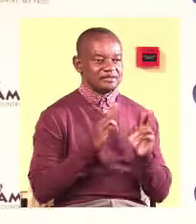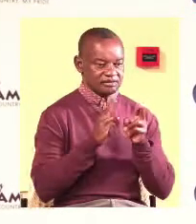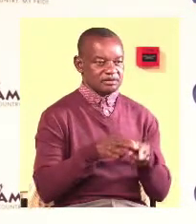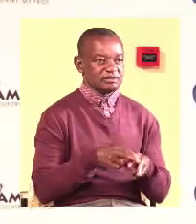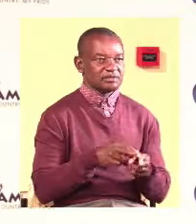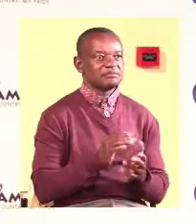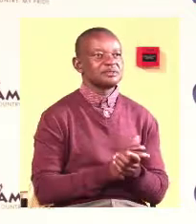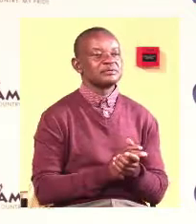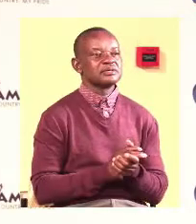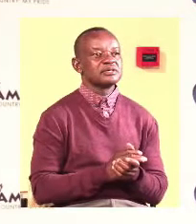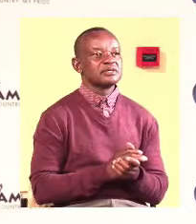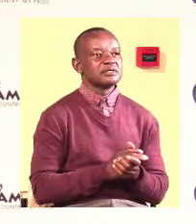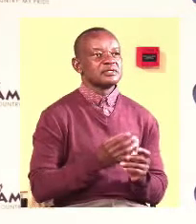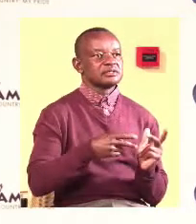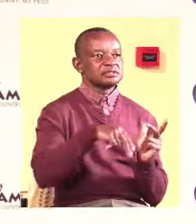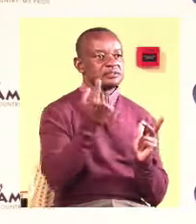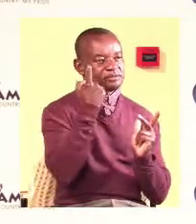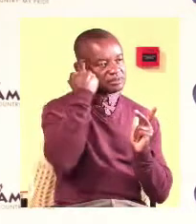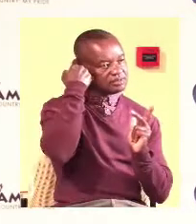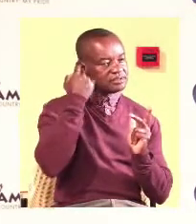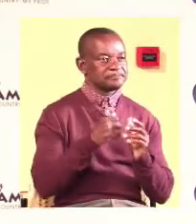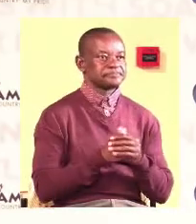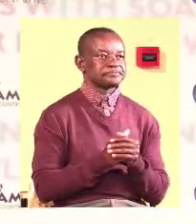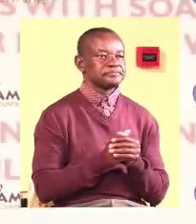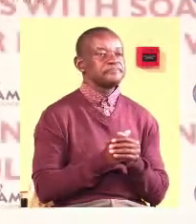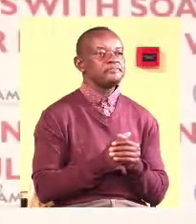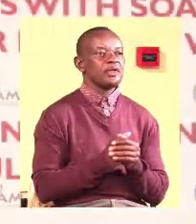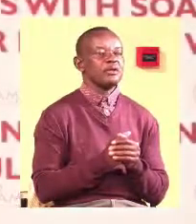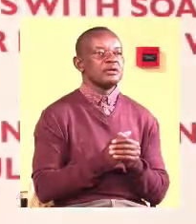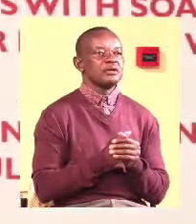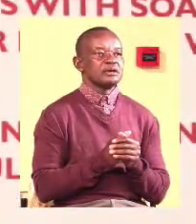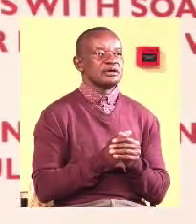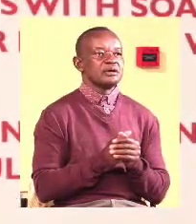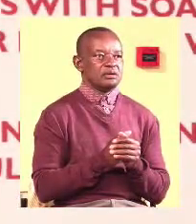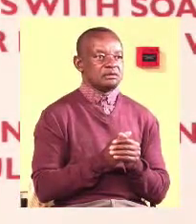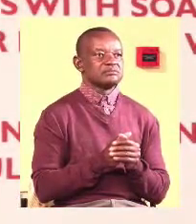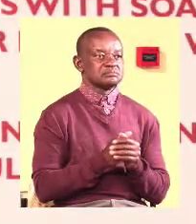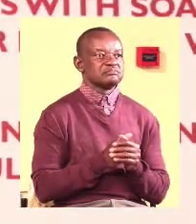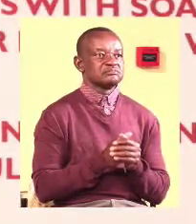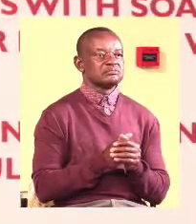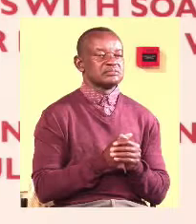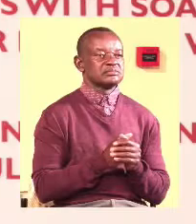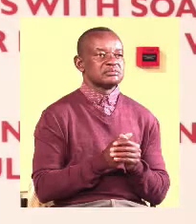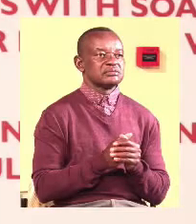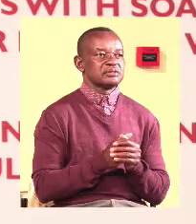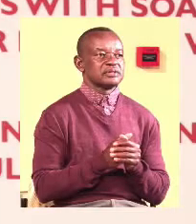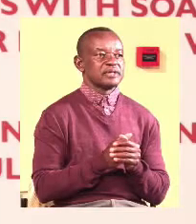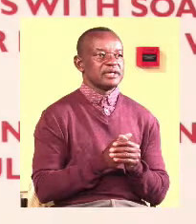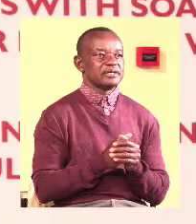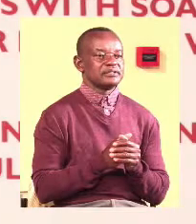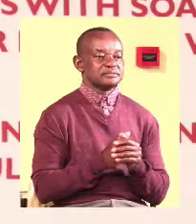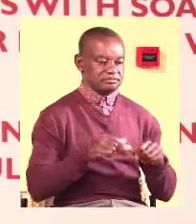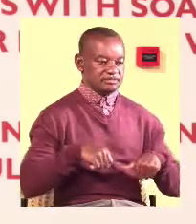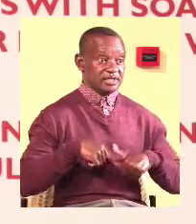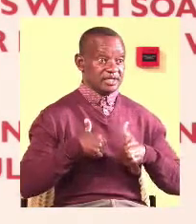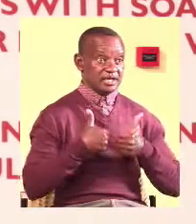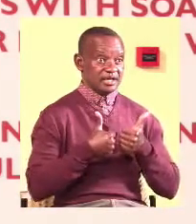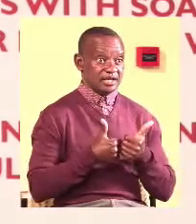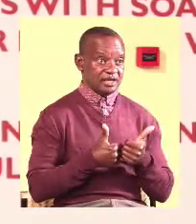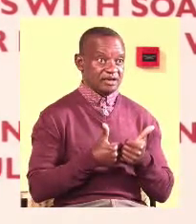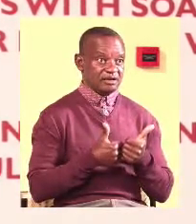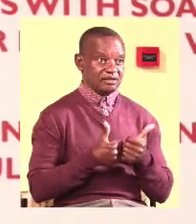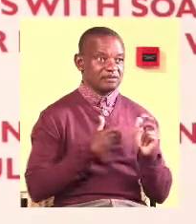do we ensure that our community health workers disseminate the right, correct information? I